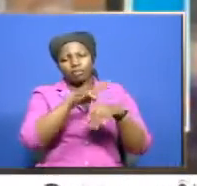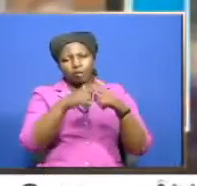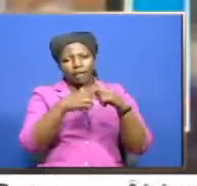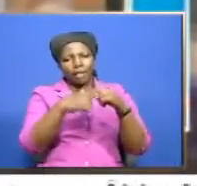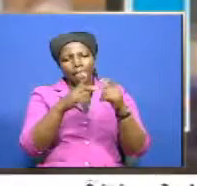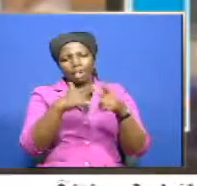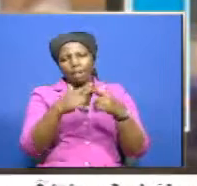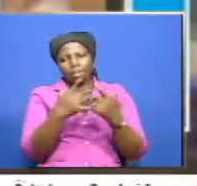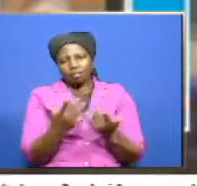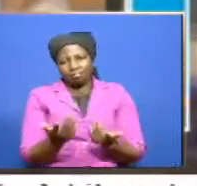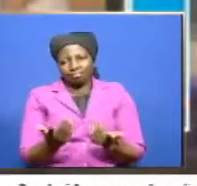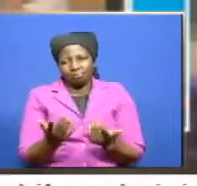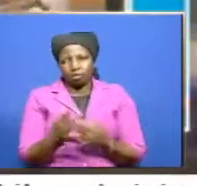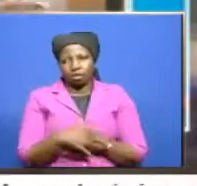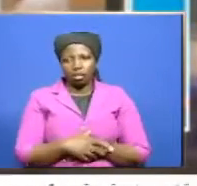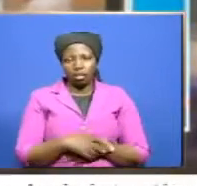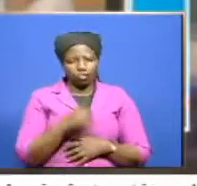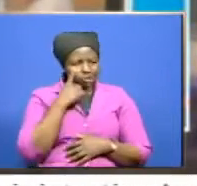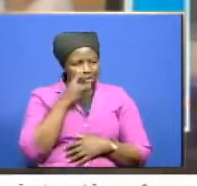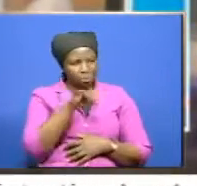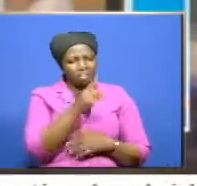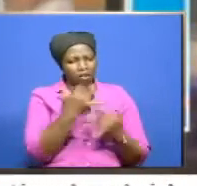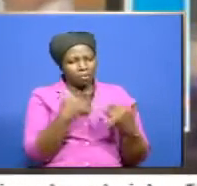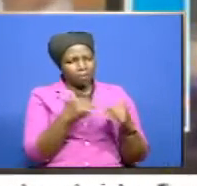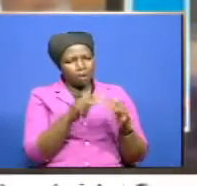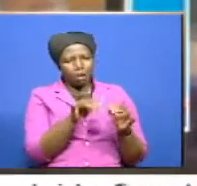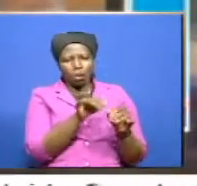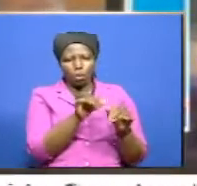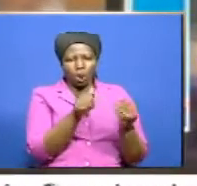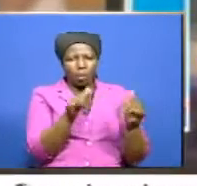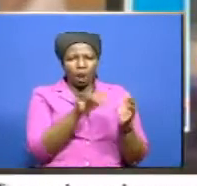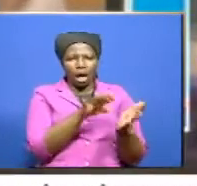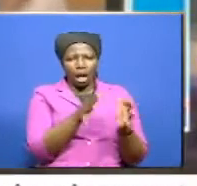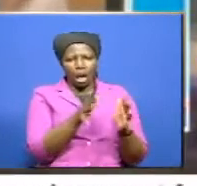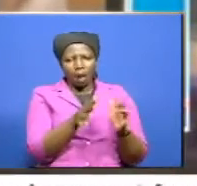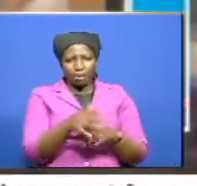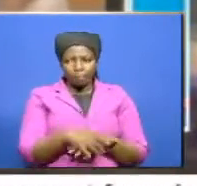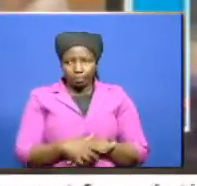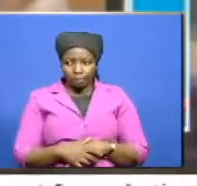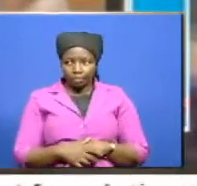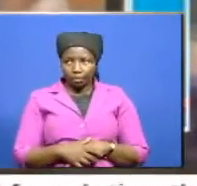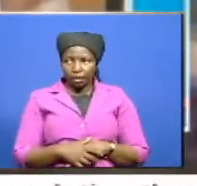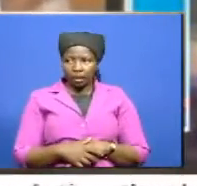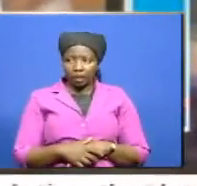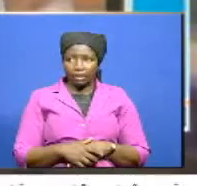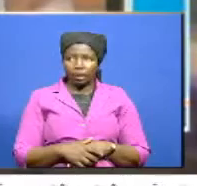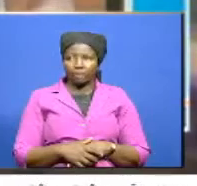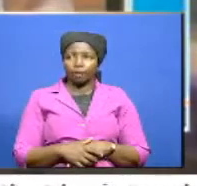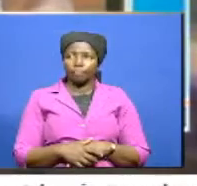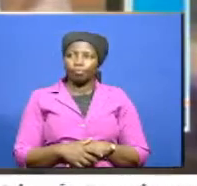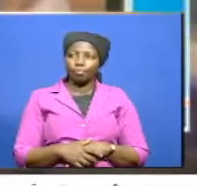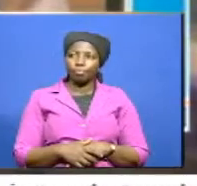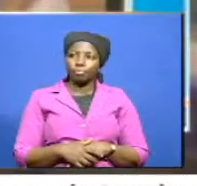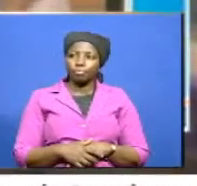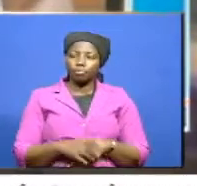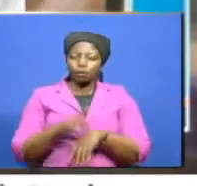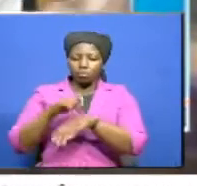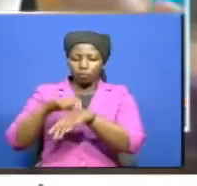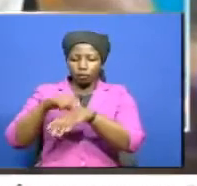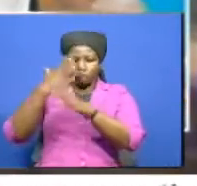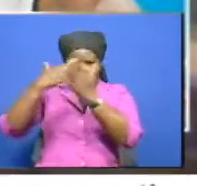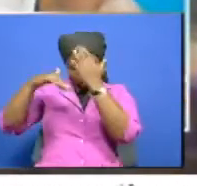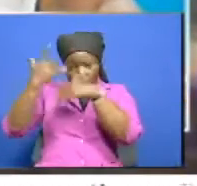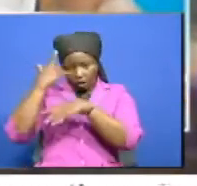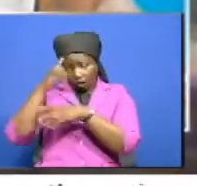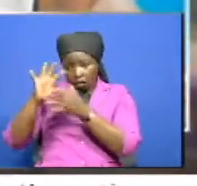well do you see them play? I mean, now that's the harsh reality of sport. You know, once we found ourselves in that position and we've qualified for